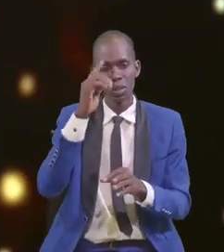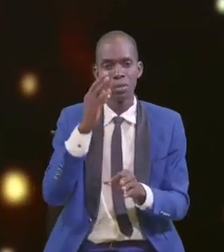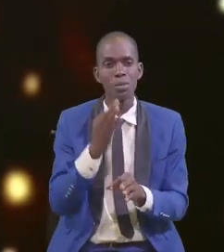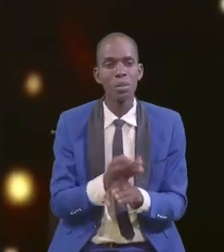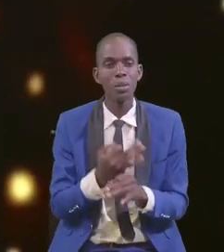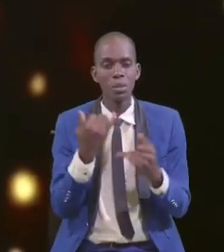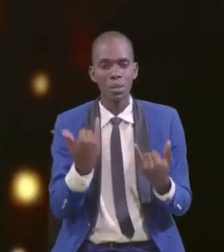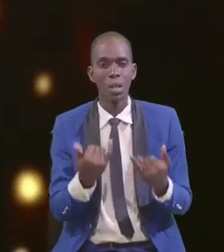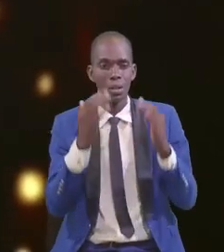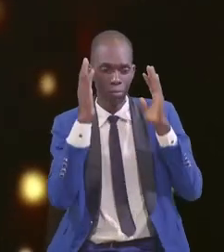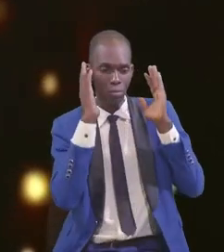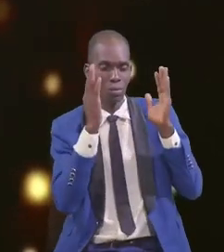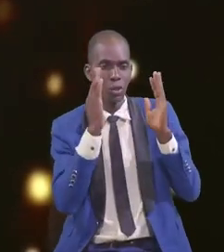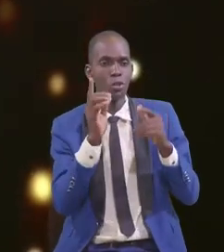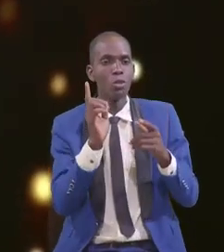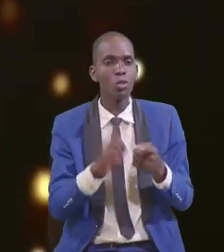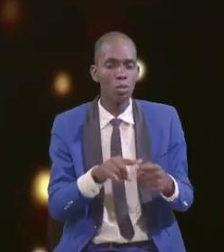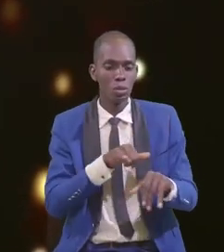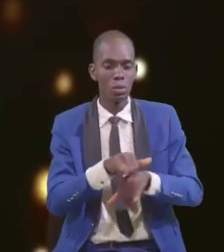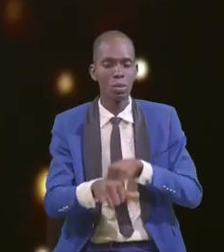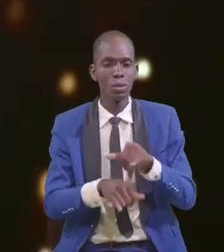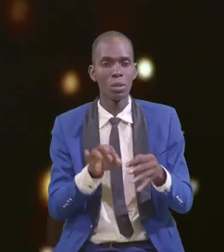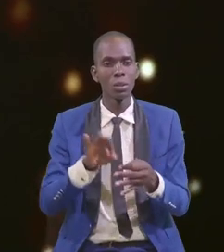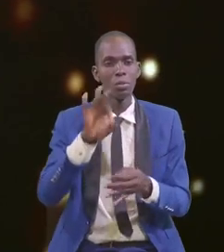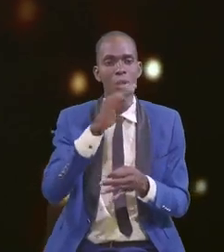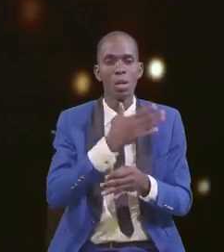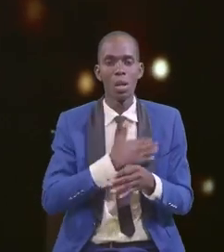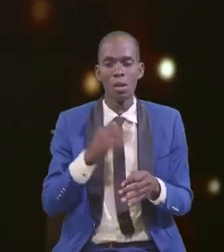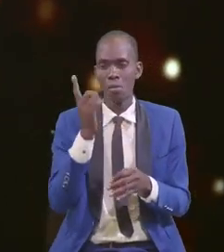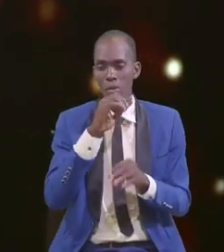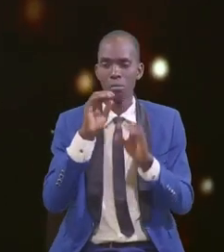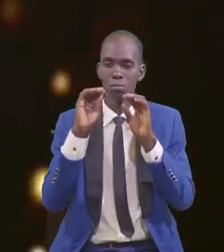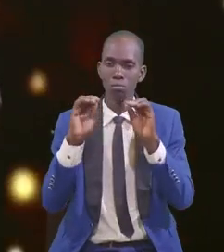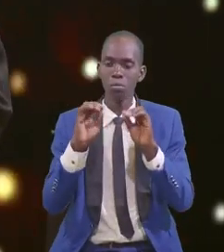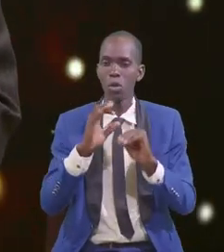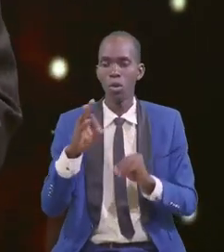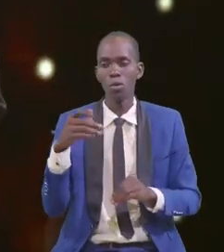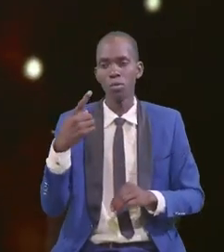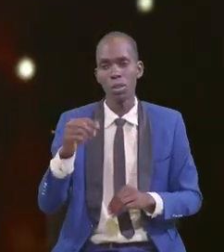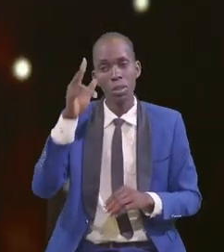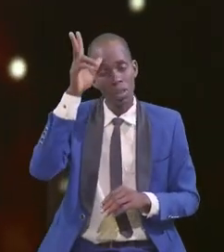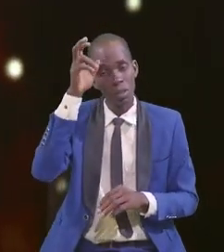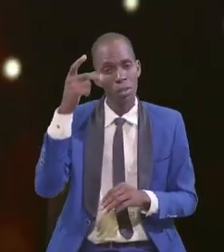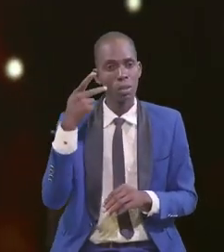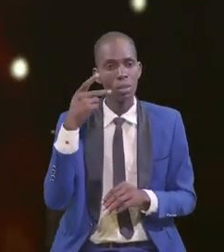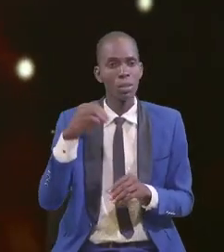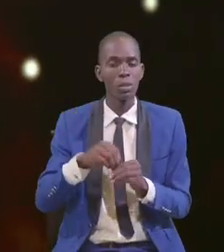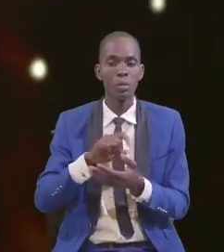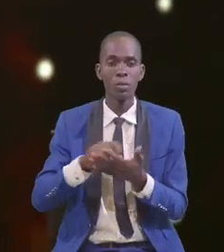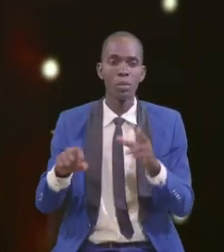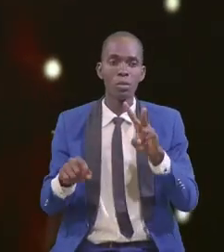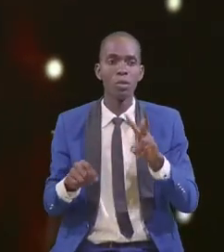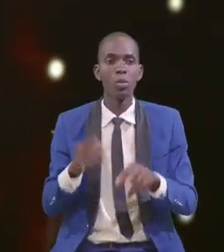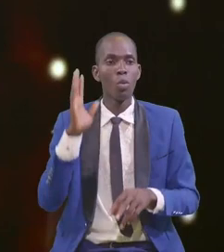giving heed to seducing spirits and doctrines of devils. Look at verse 2. In verse 2, it said they'll be